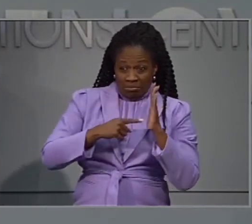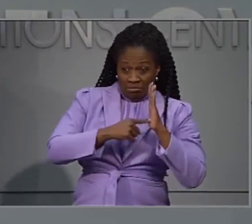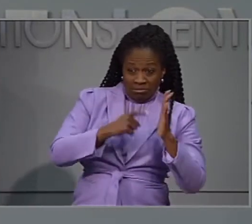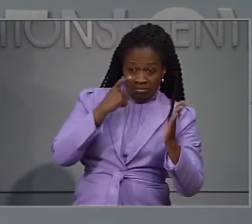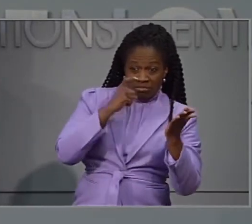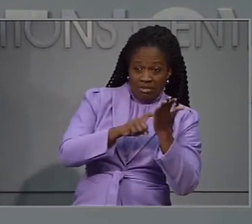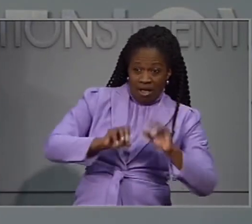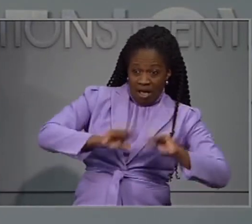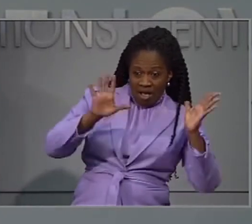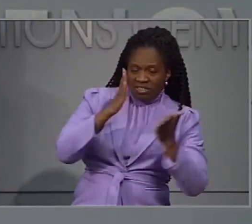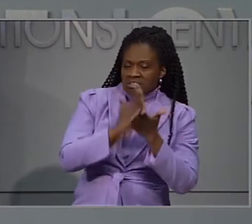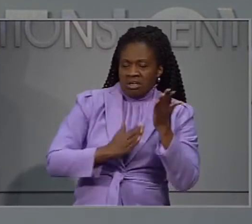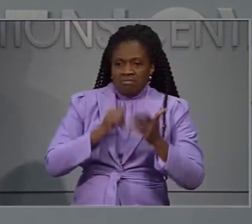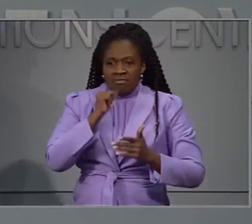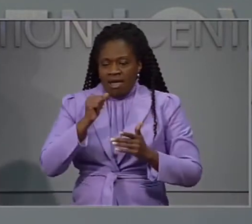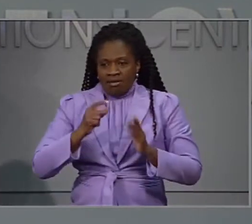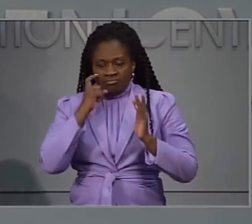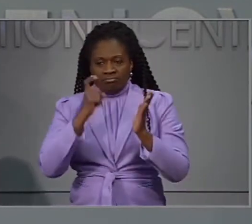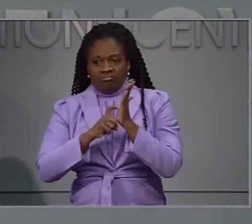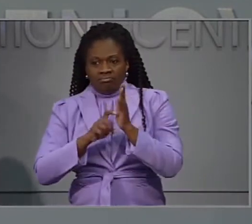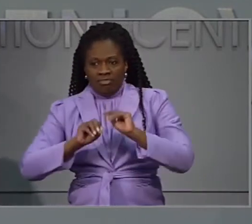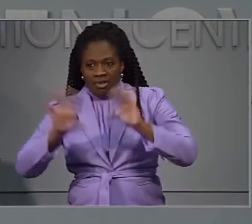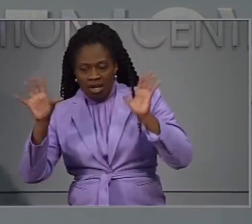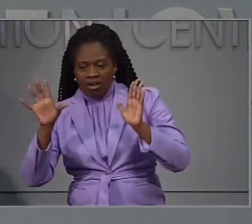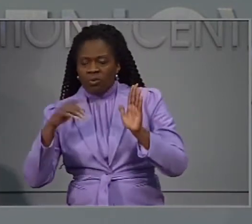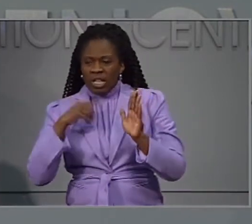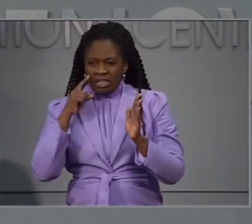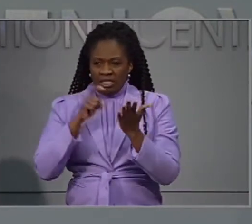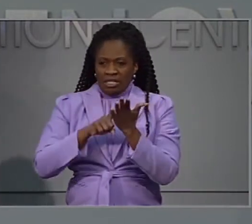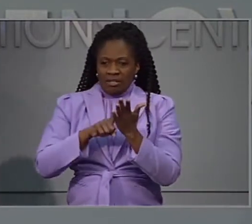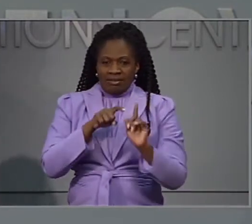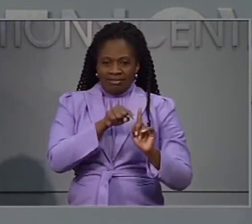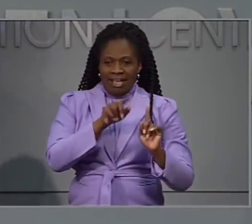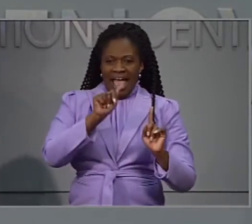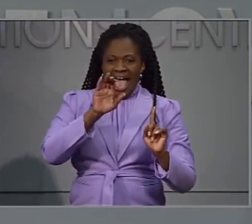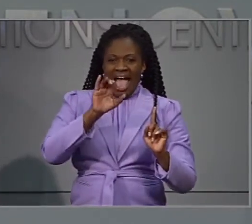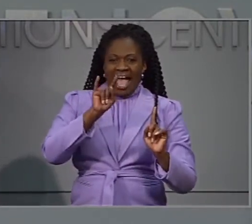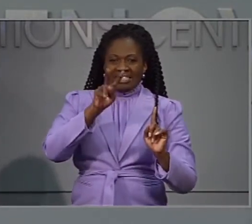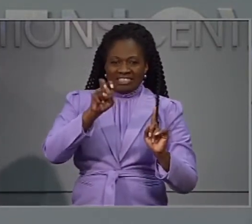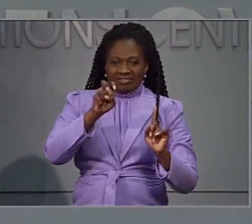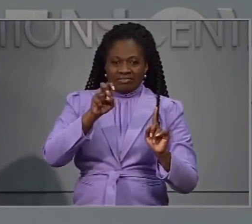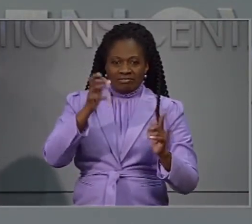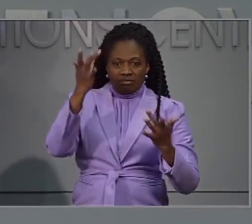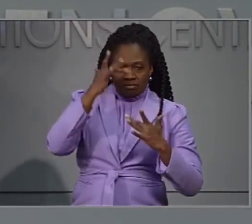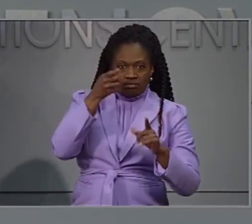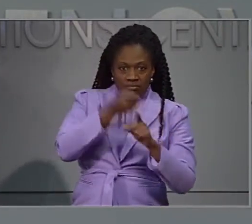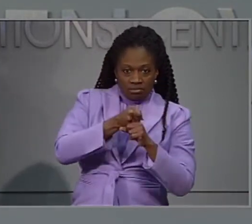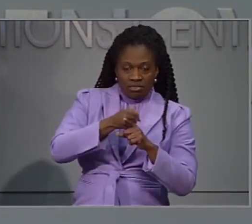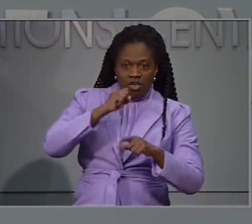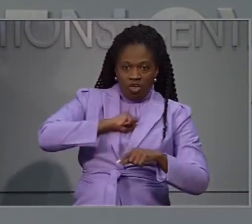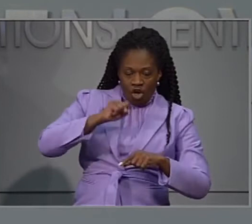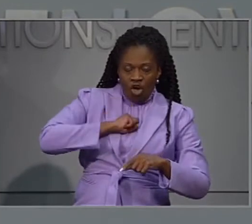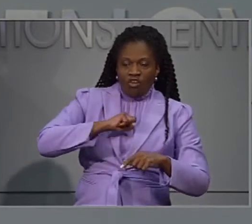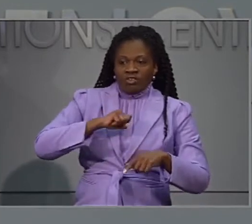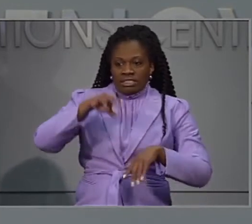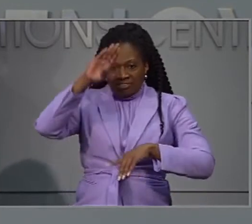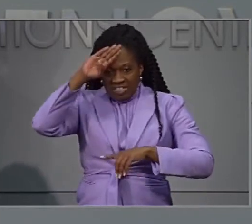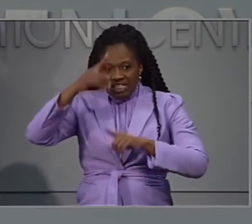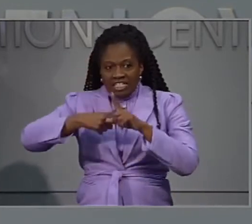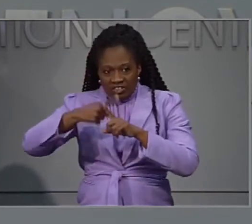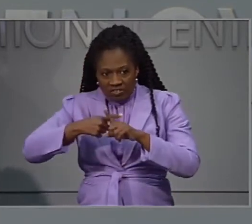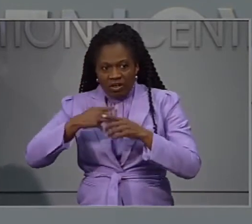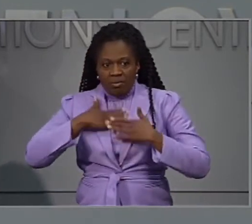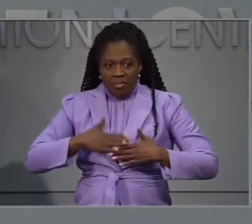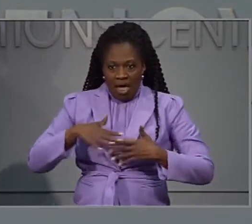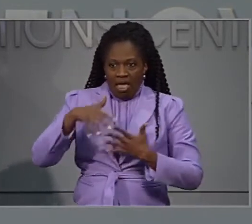when we are actually doing that test, we are looking for the presence of active virus. What I think you were referring to is, what if someone's